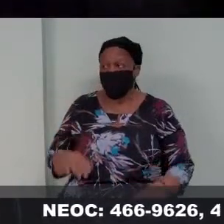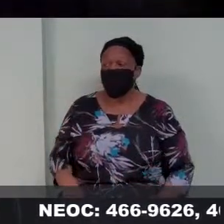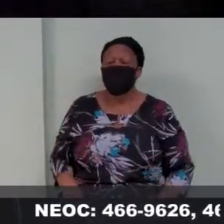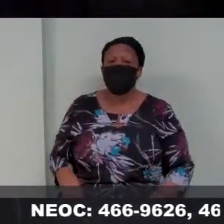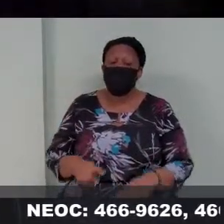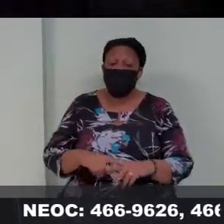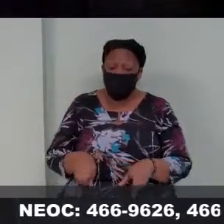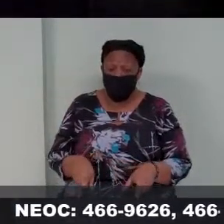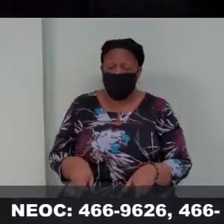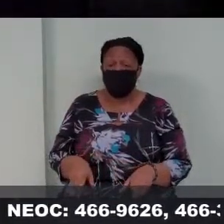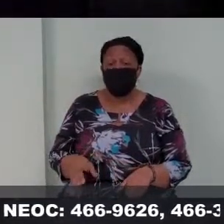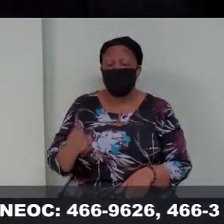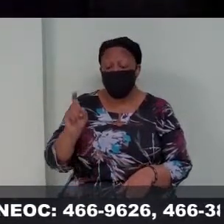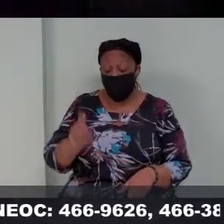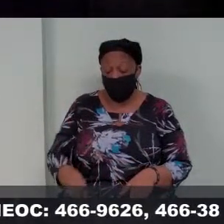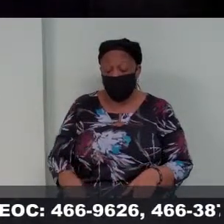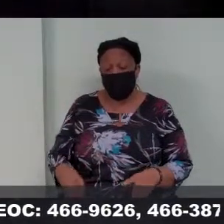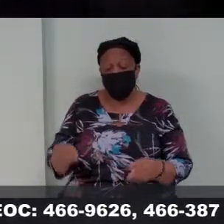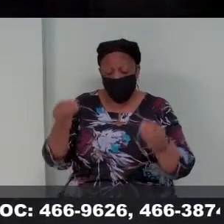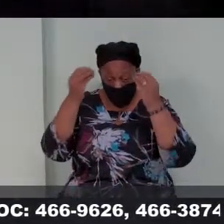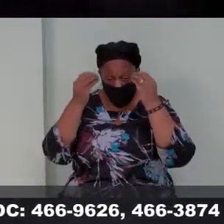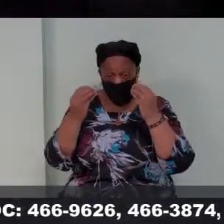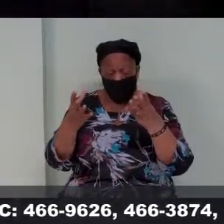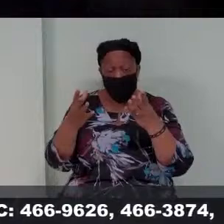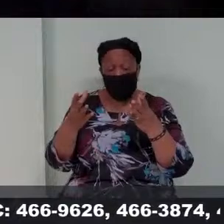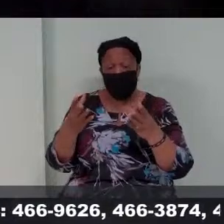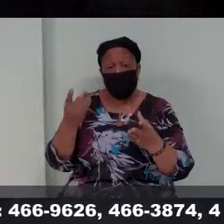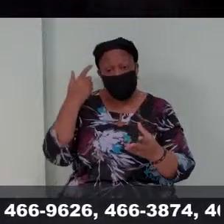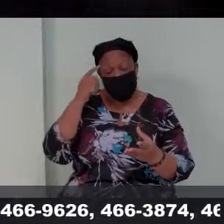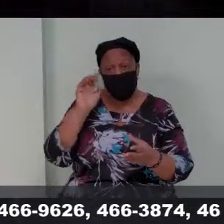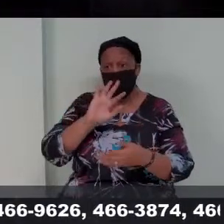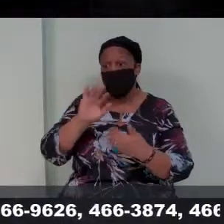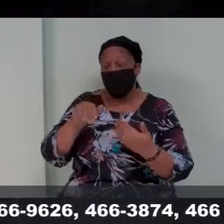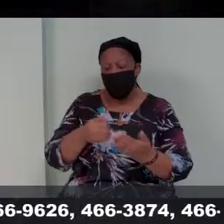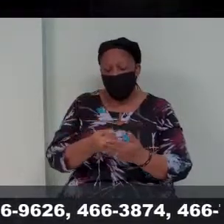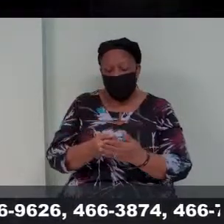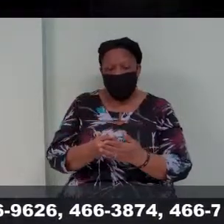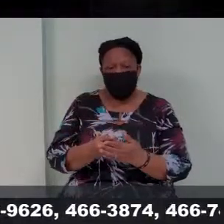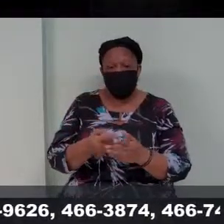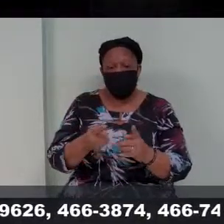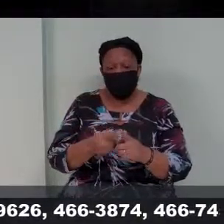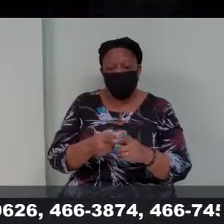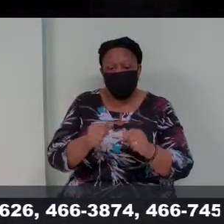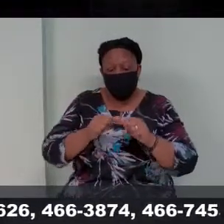safety of all concerned remain our utmost